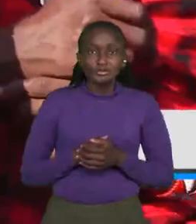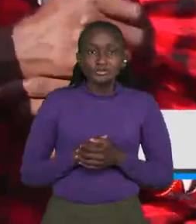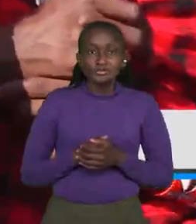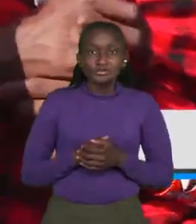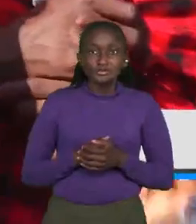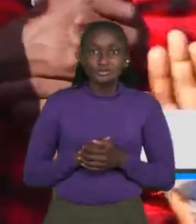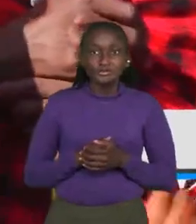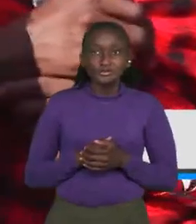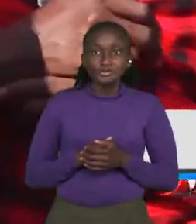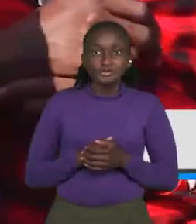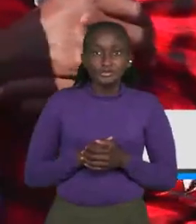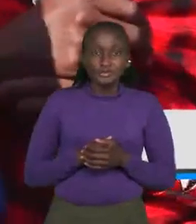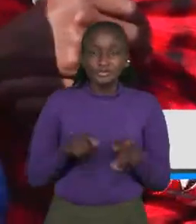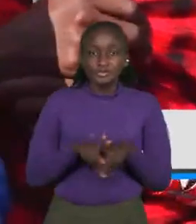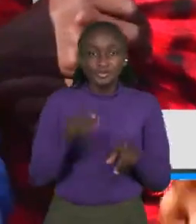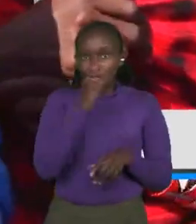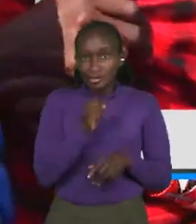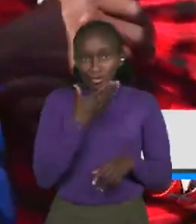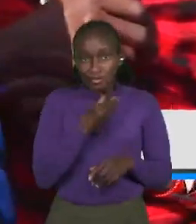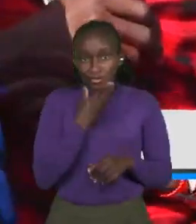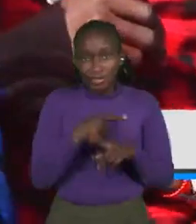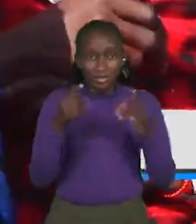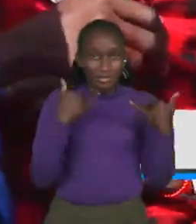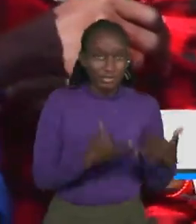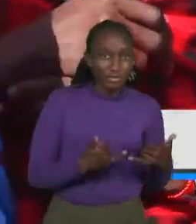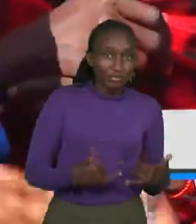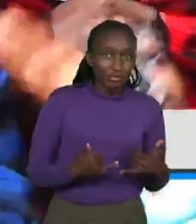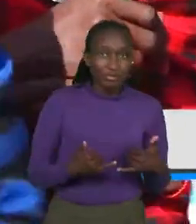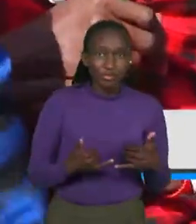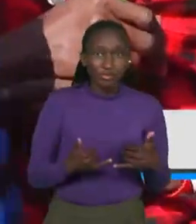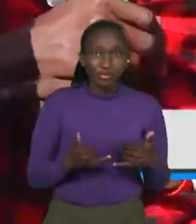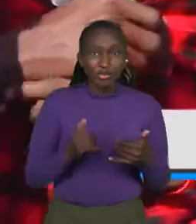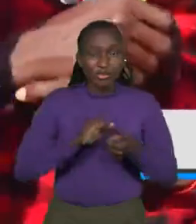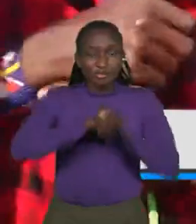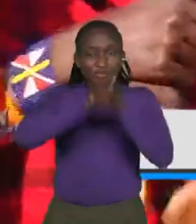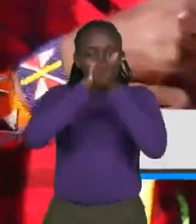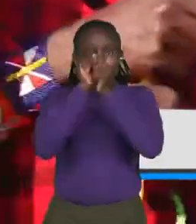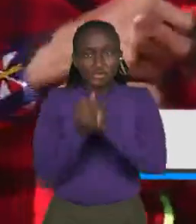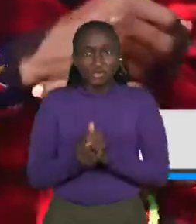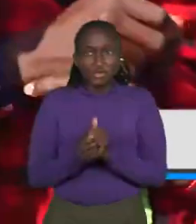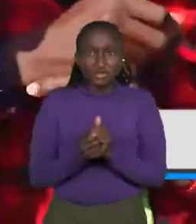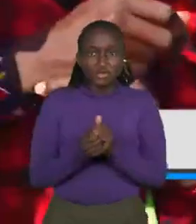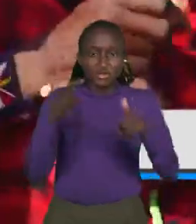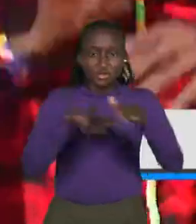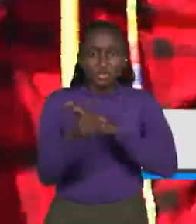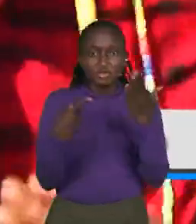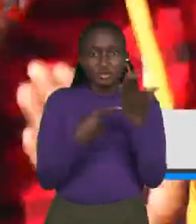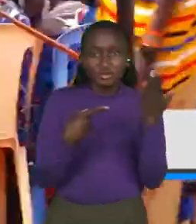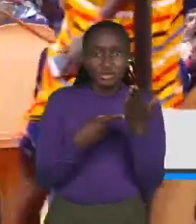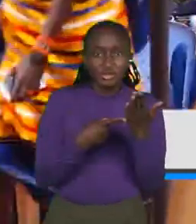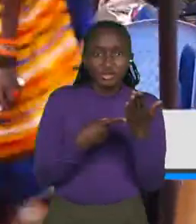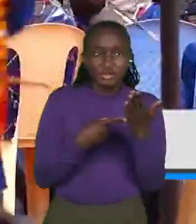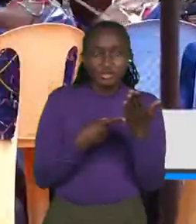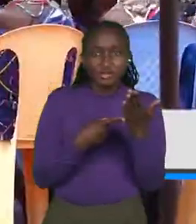ya kijana au ya mzee. Lakini saa hii nimekuja kubadilisha, nimeingia digital. Nimekuwa